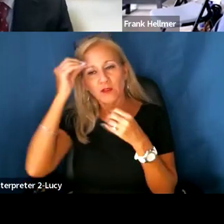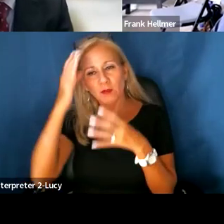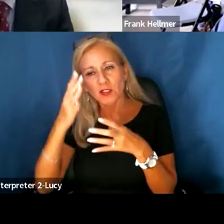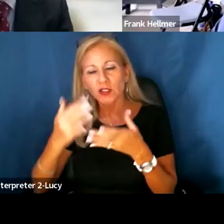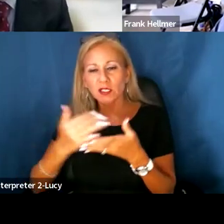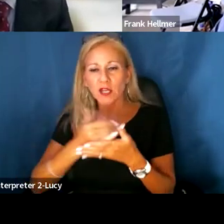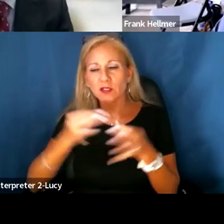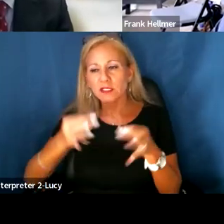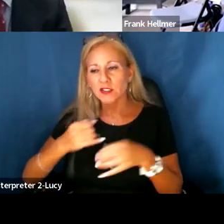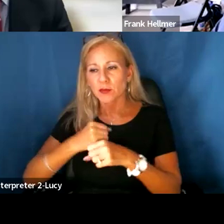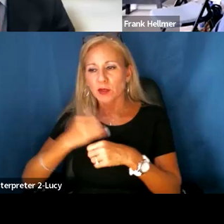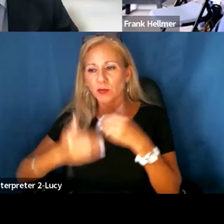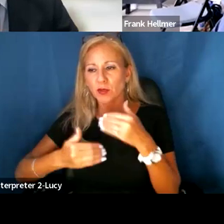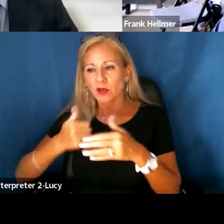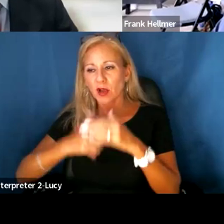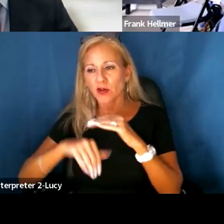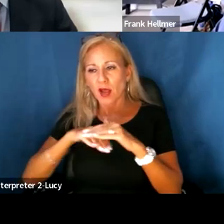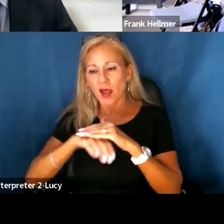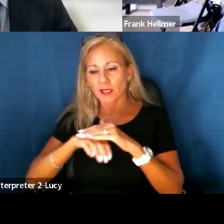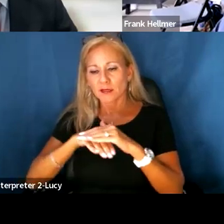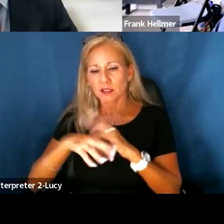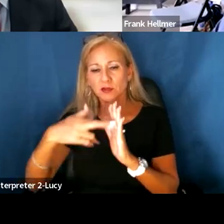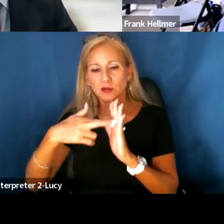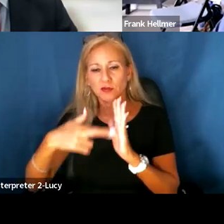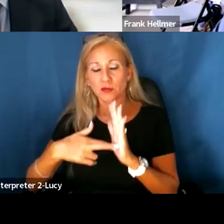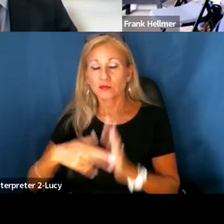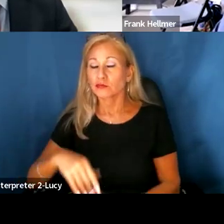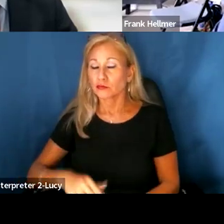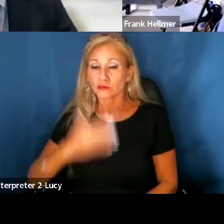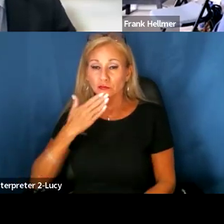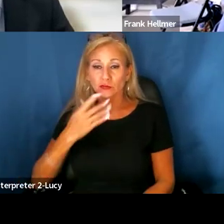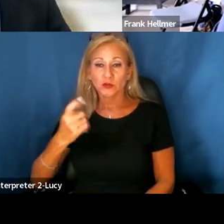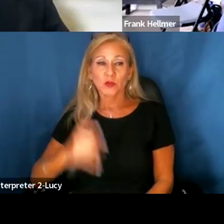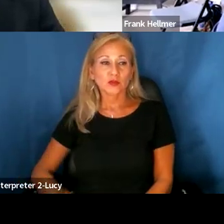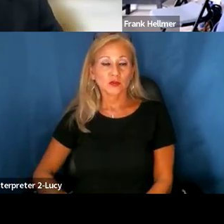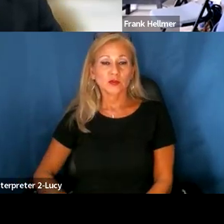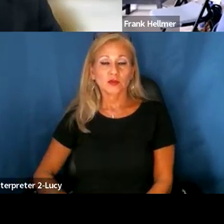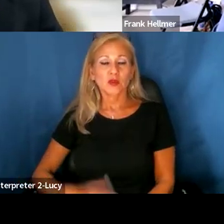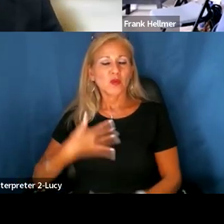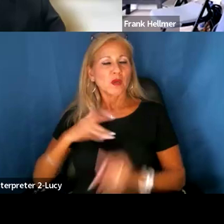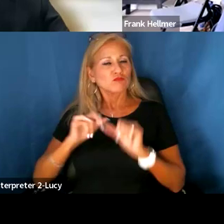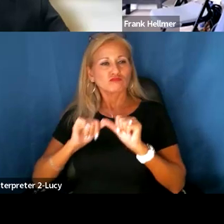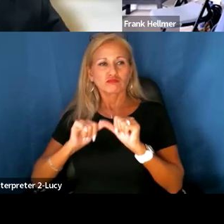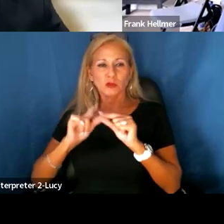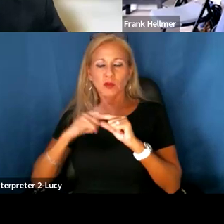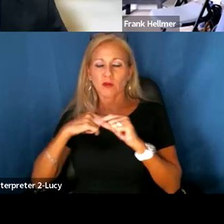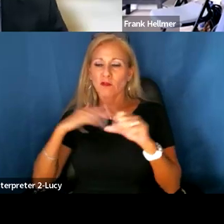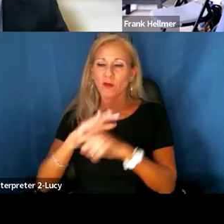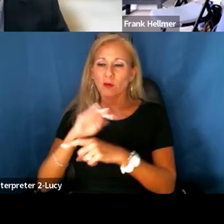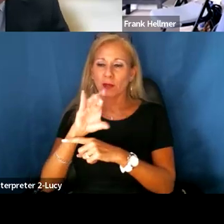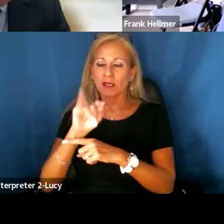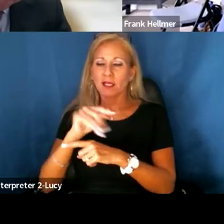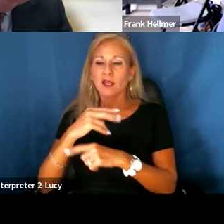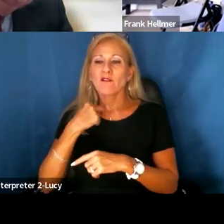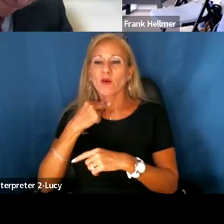gathering and decision-making process under the access rule? Yes, no, great question. And we are going to continue to have a full Medicaid Client